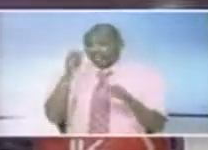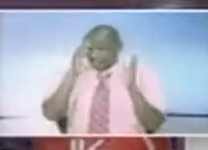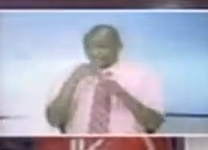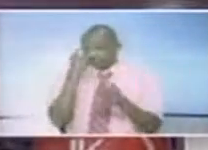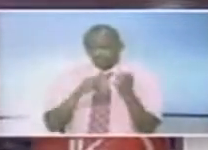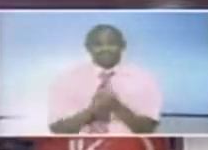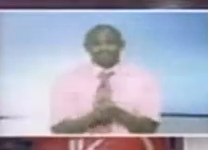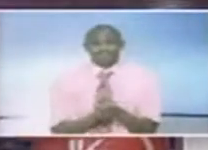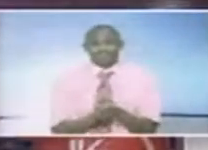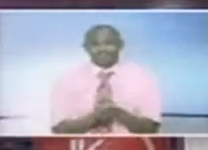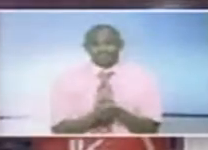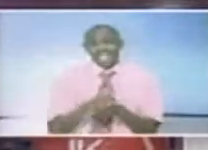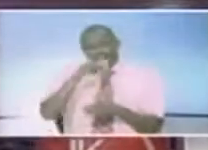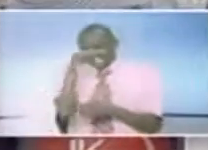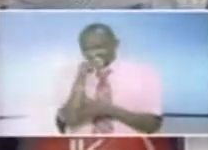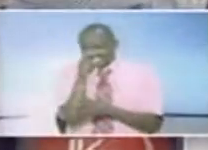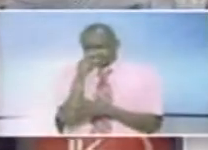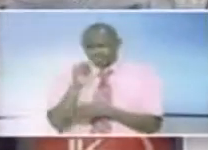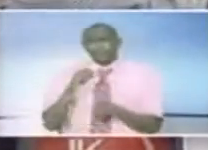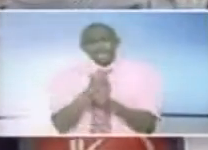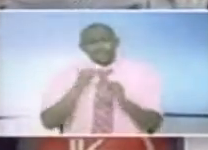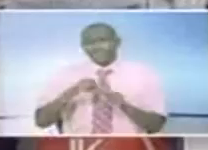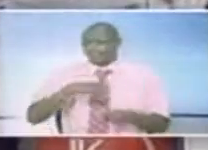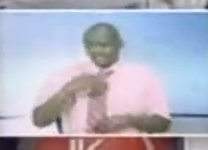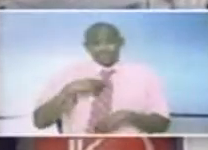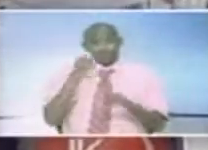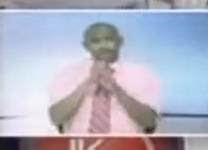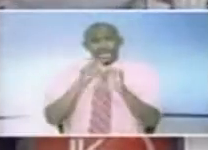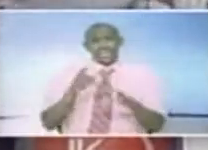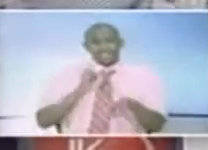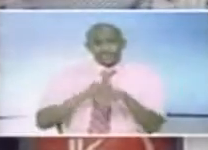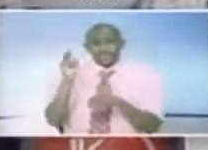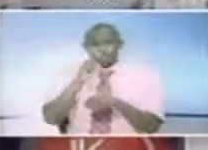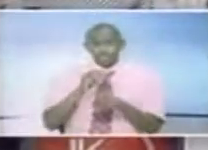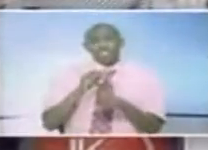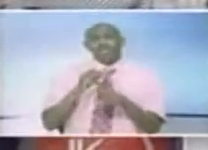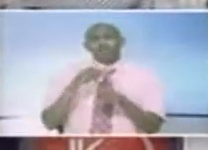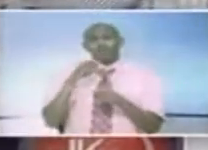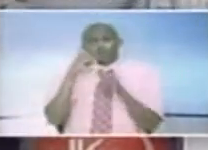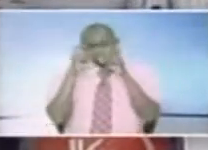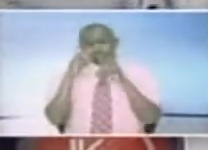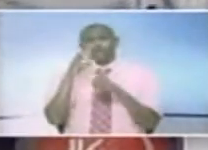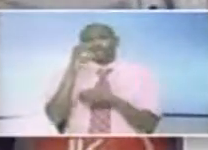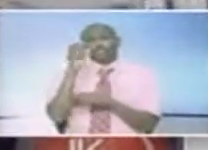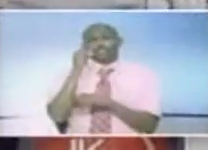to this. Artist Mchoraji makes me feel like I'm doing nothing when I use Photoshop and GIMP.